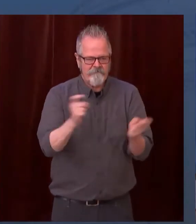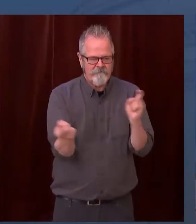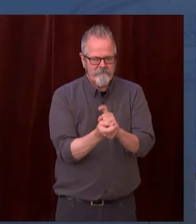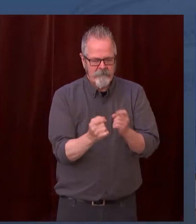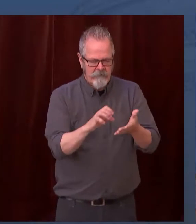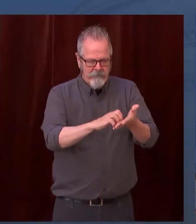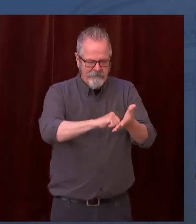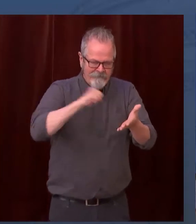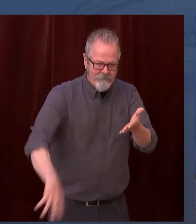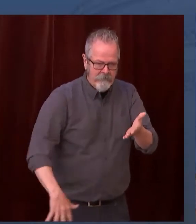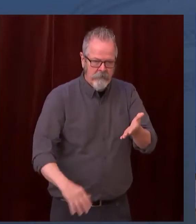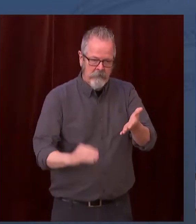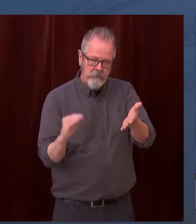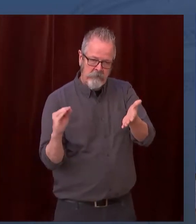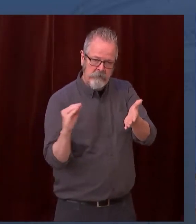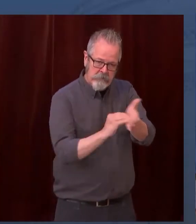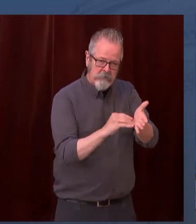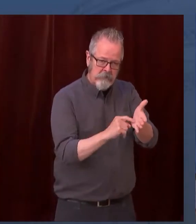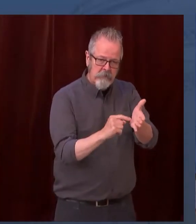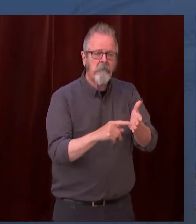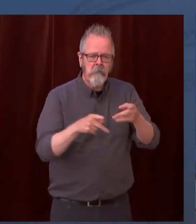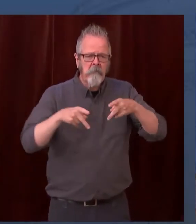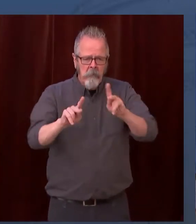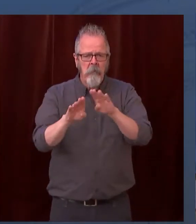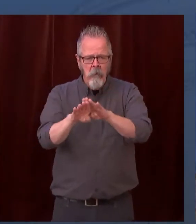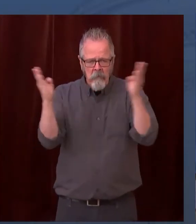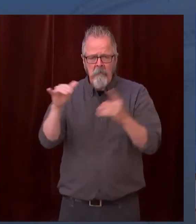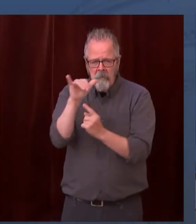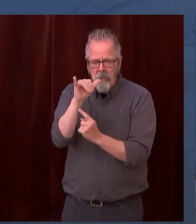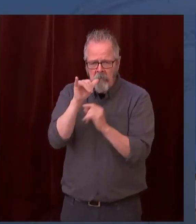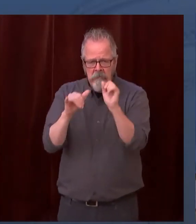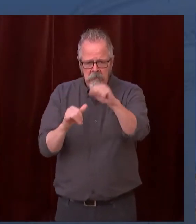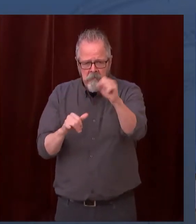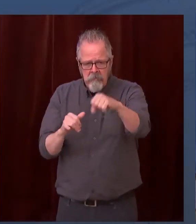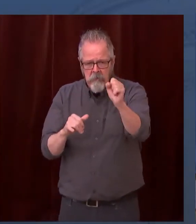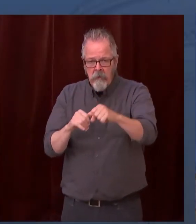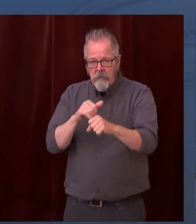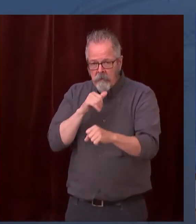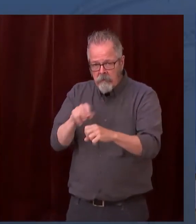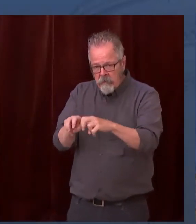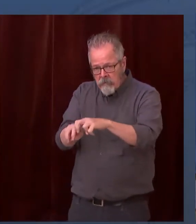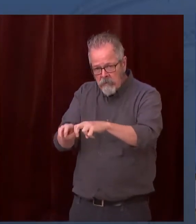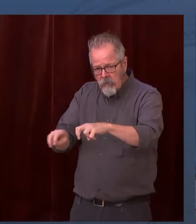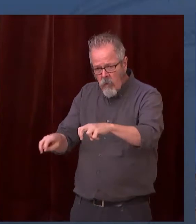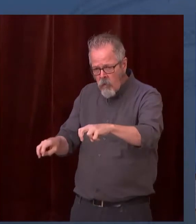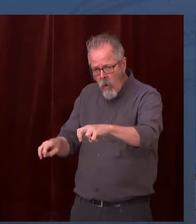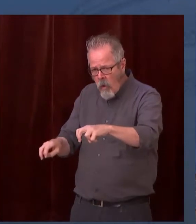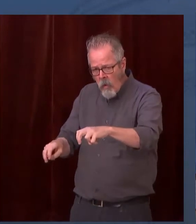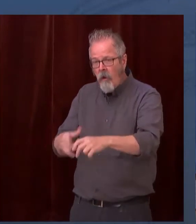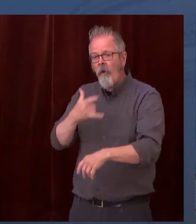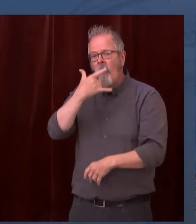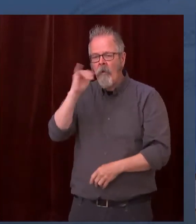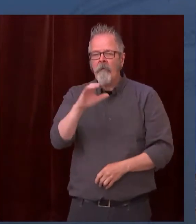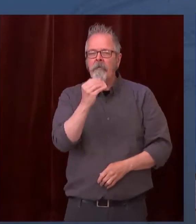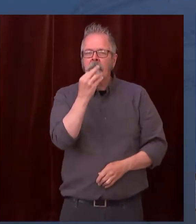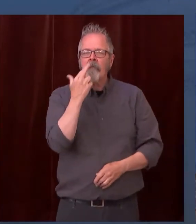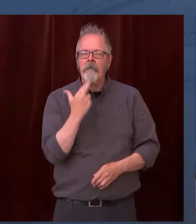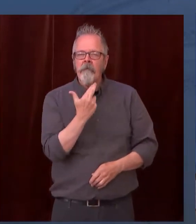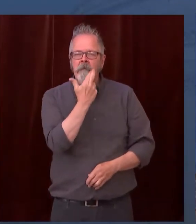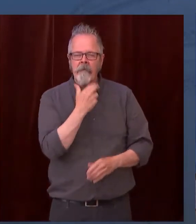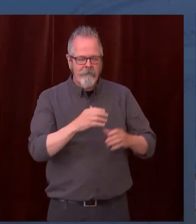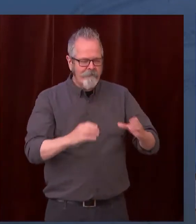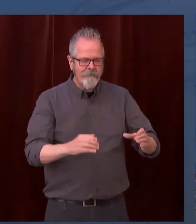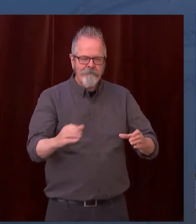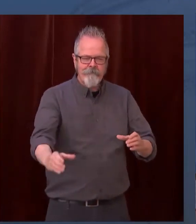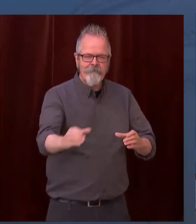prolonged mingling in restaurants and taverns to ensure that people remain safe. And what this means is, look, if you're going to